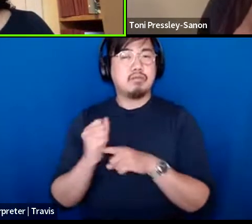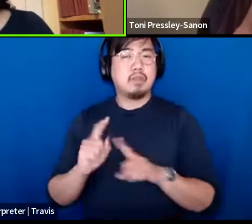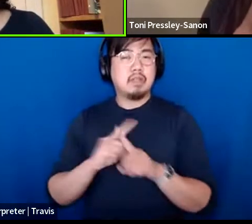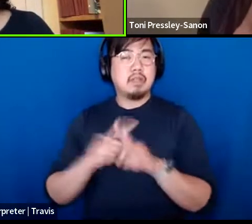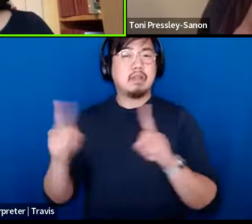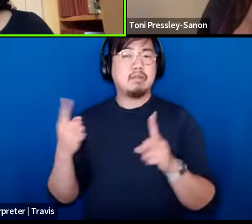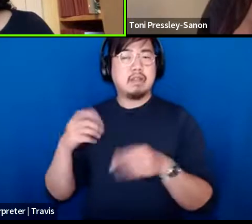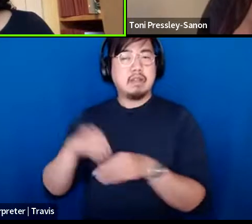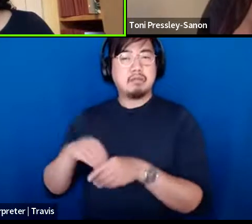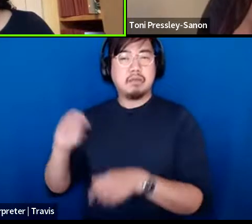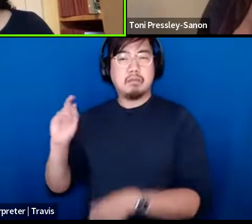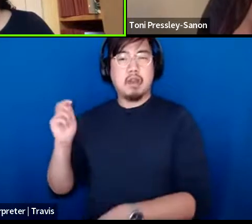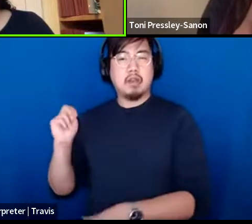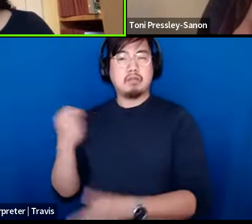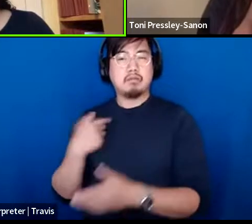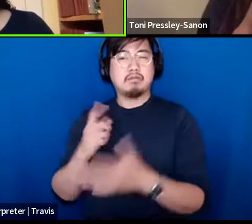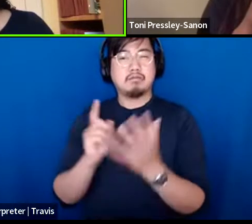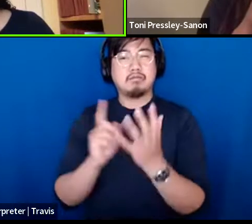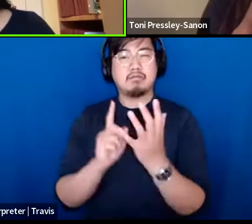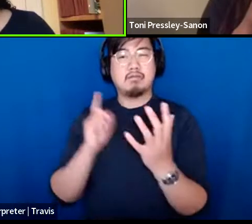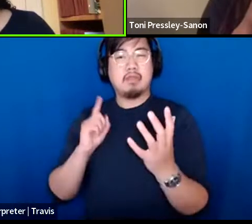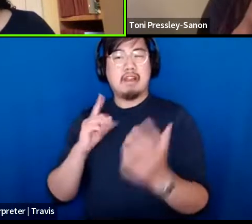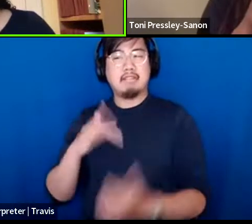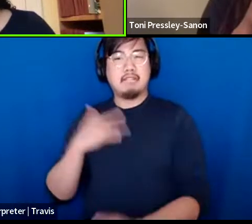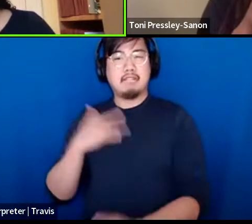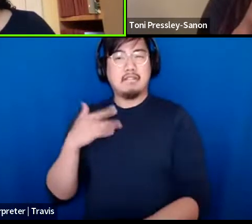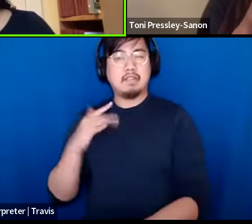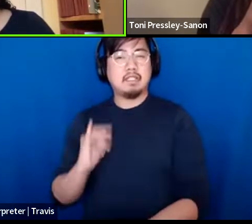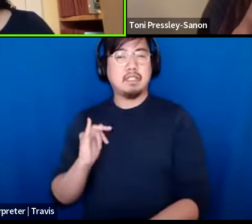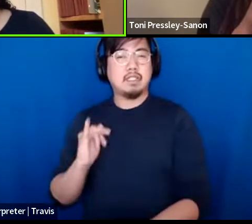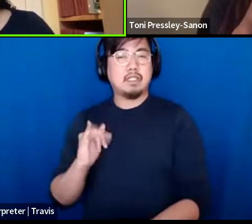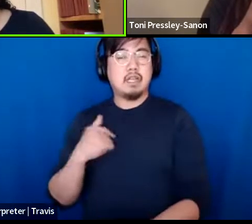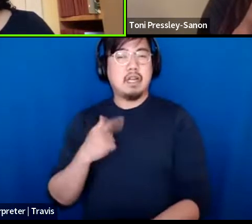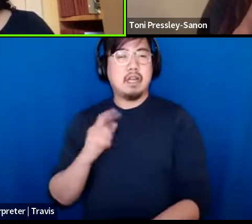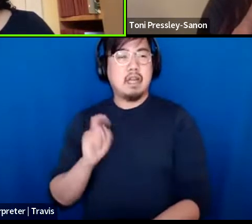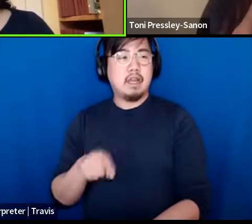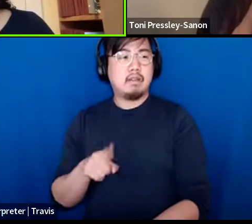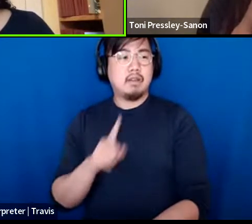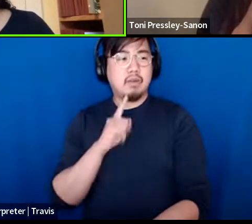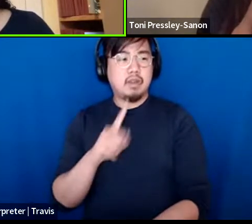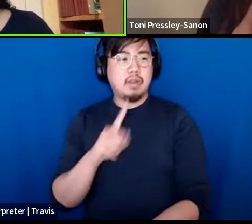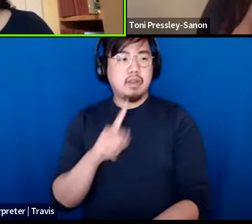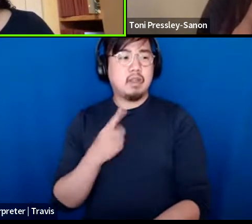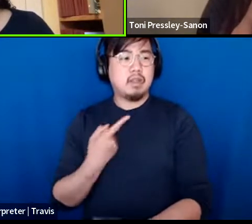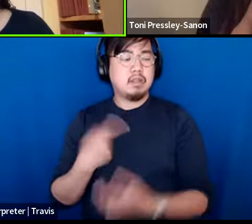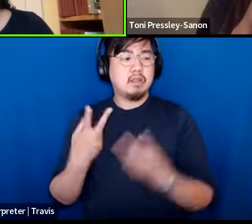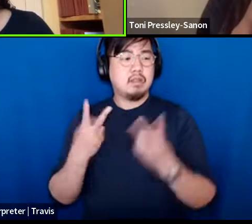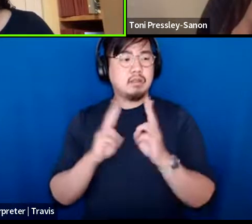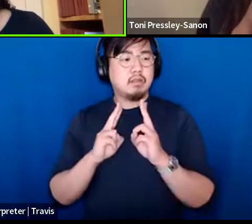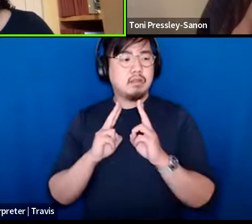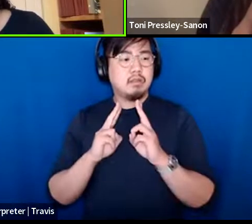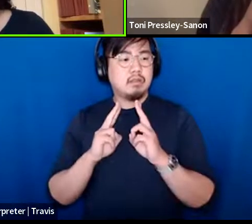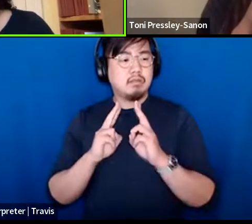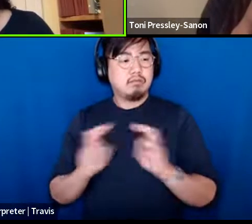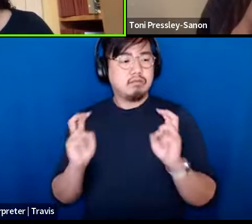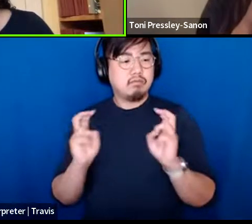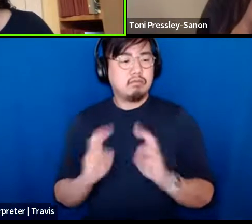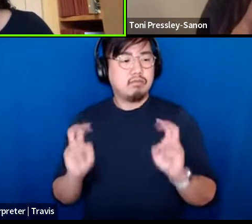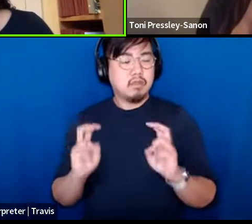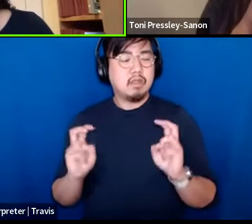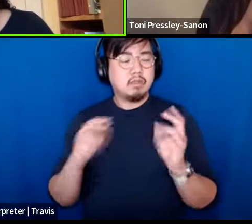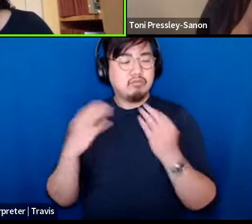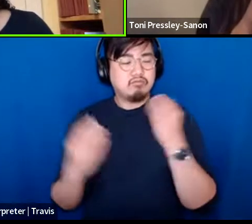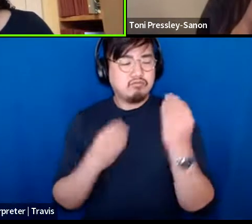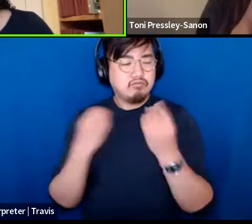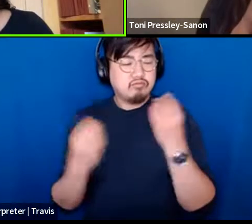to feel like I had to practice myself in order to really understand what these teachers were saying, that it wasn't enough